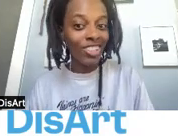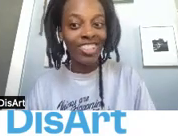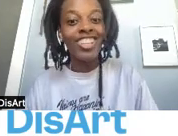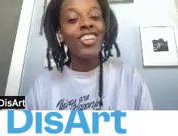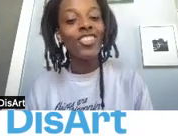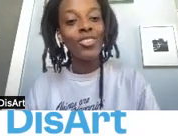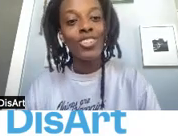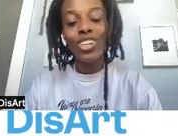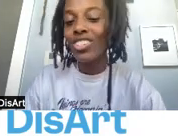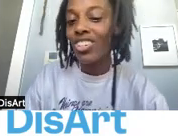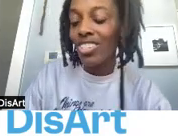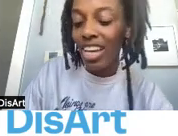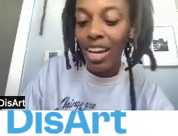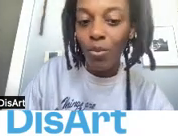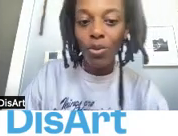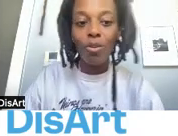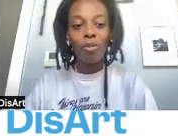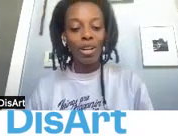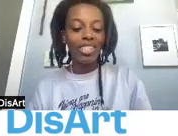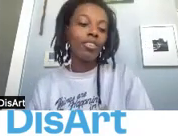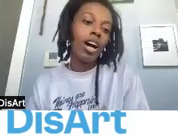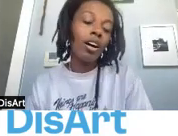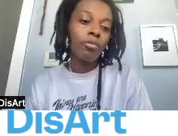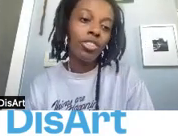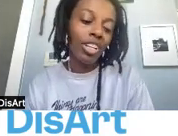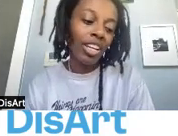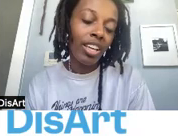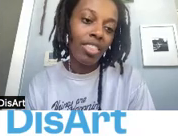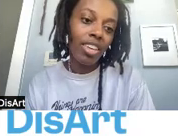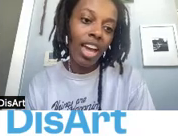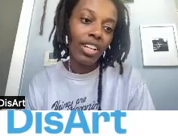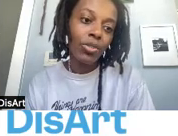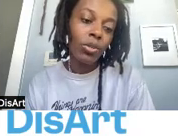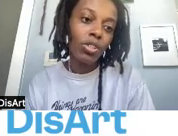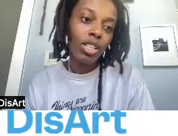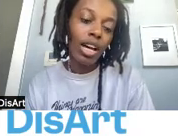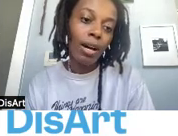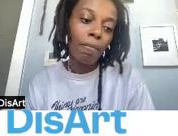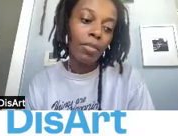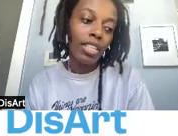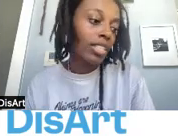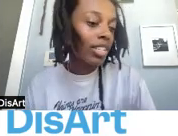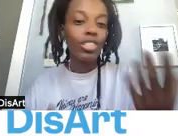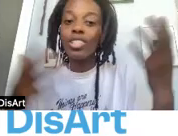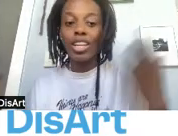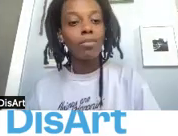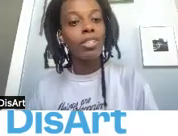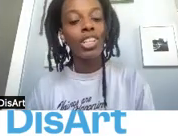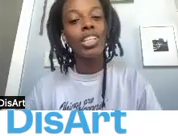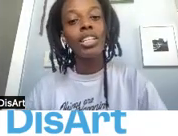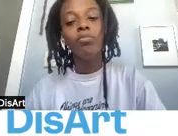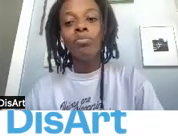And the structure. So the structure that will be present during the actual installation